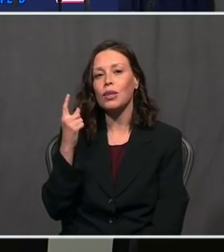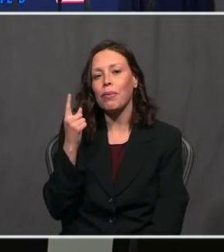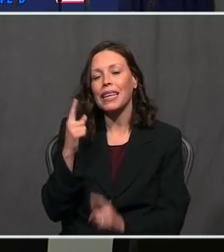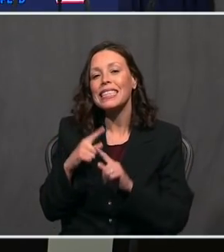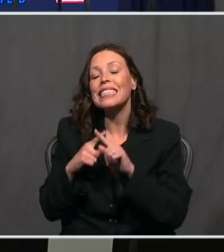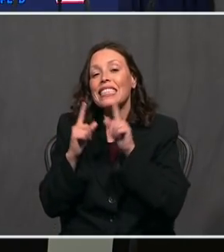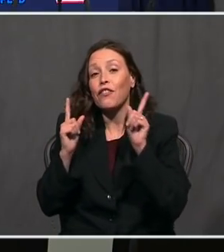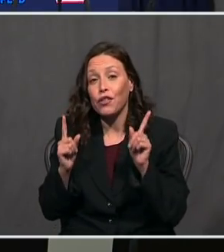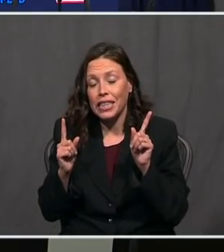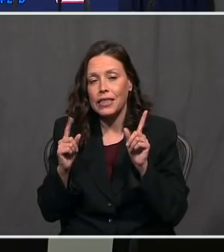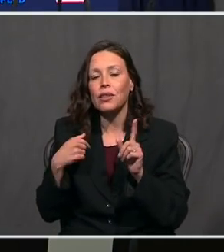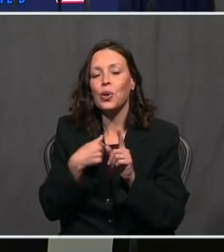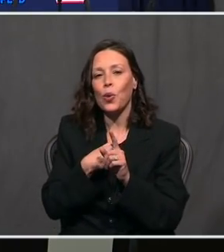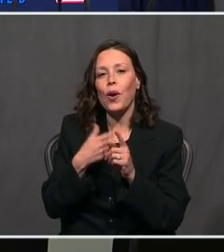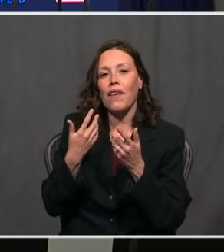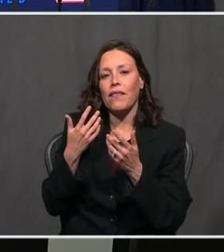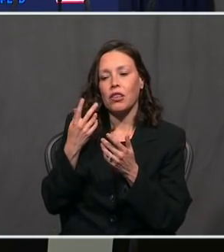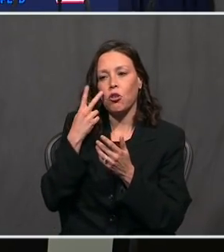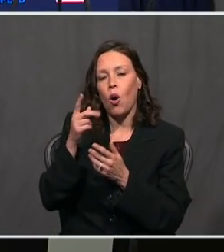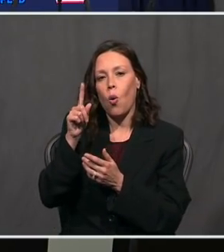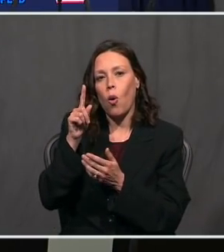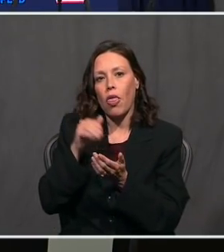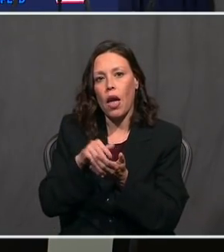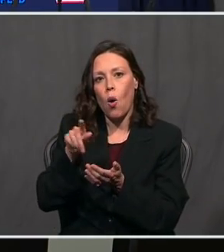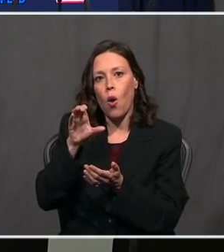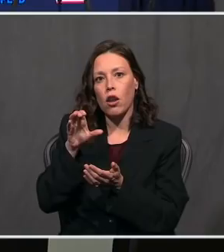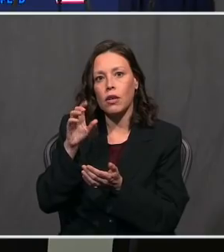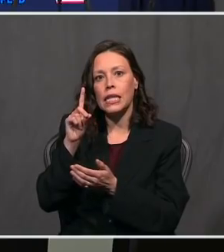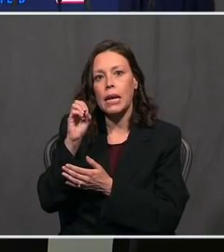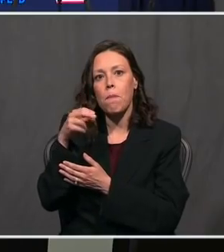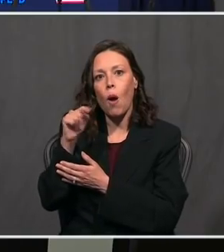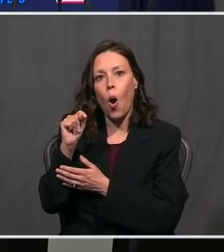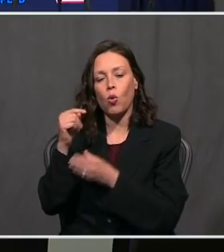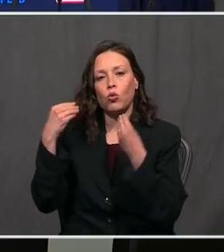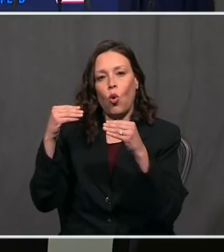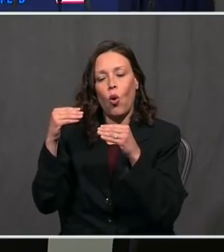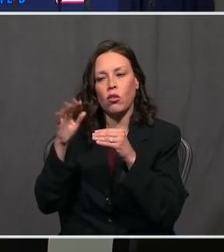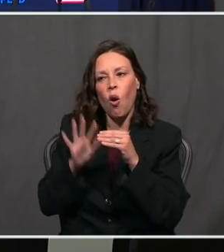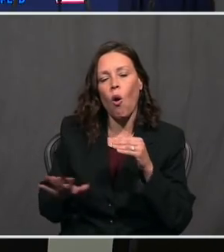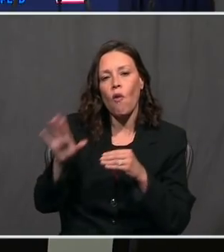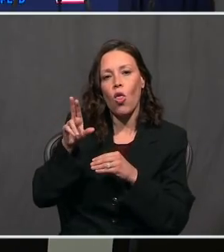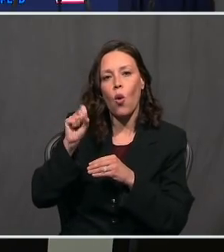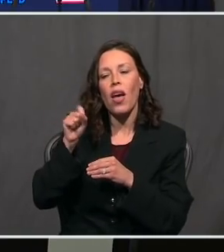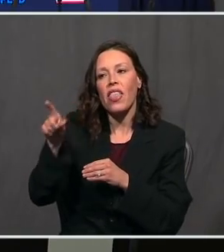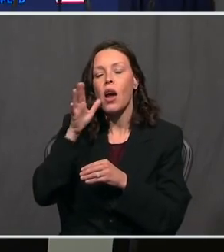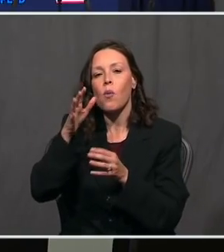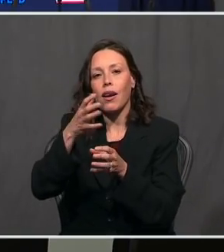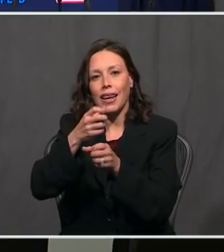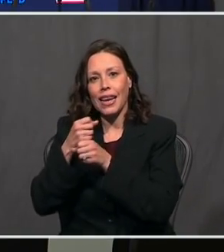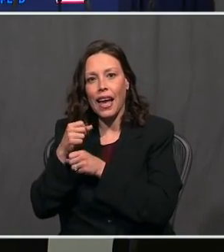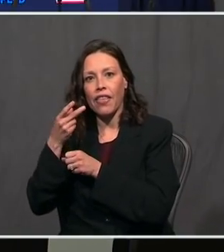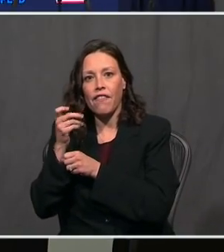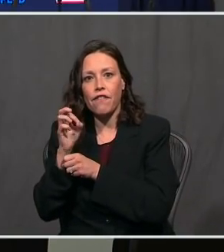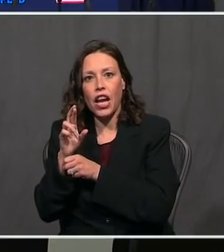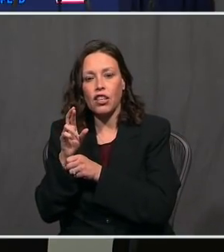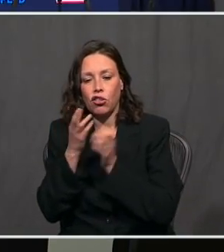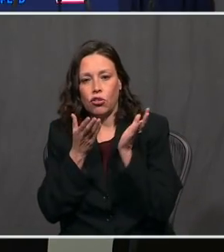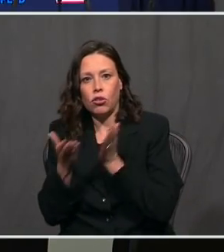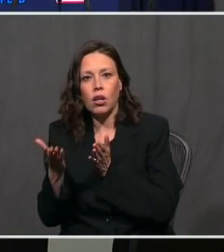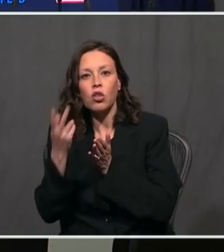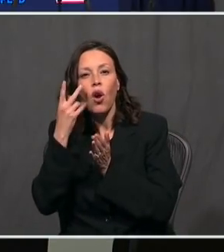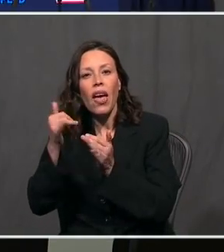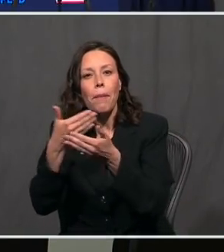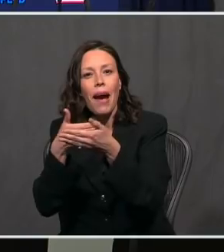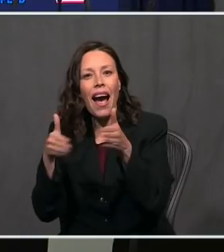little bit different. So we've identified 1,100 depot stores across the country. They'll receive the Pfizer shipper that you saw